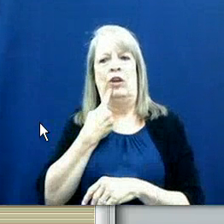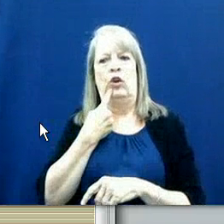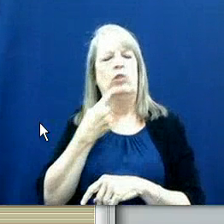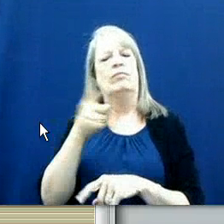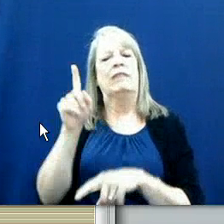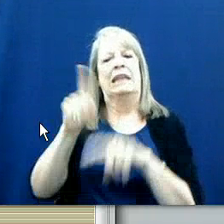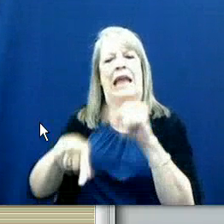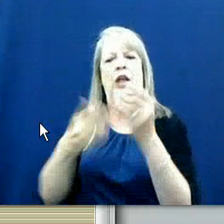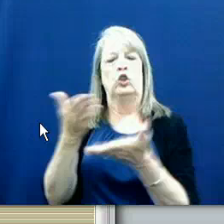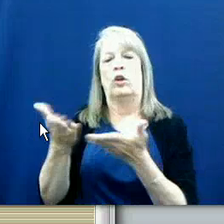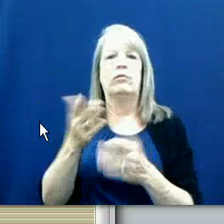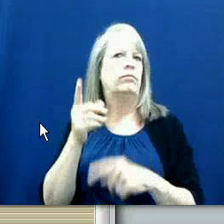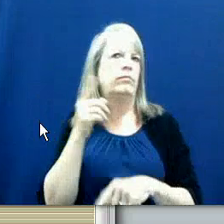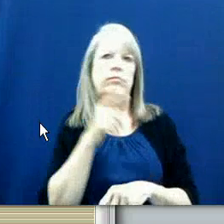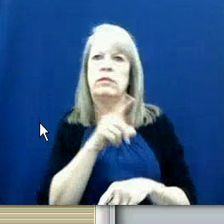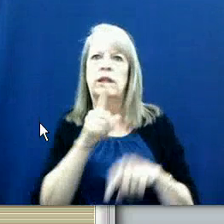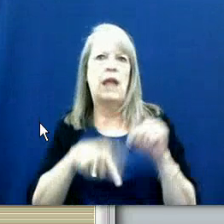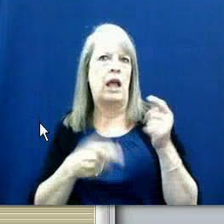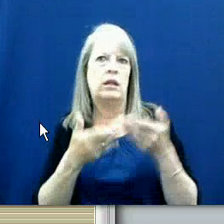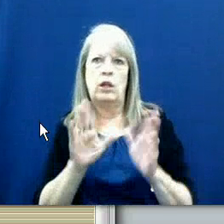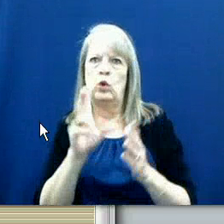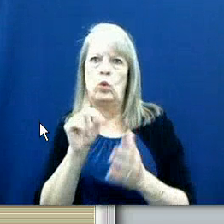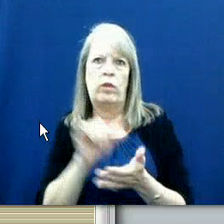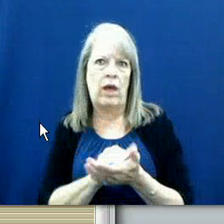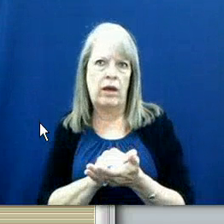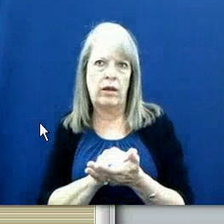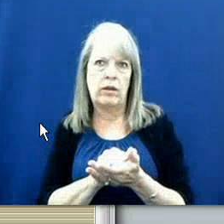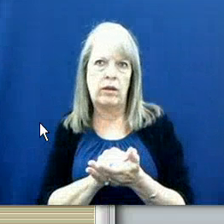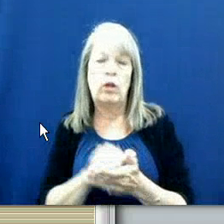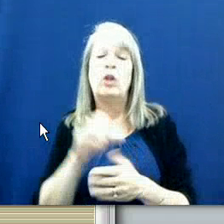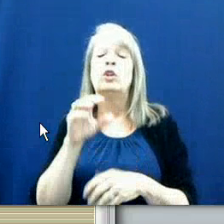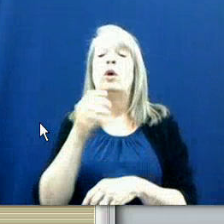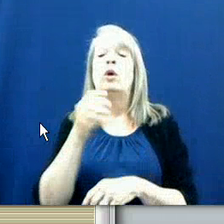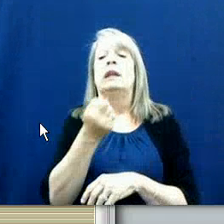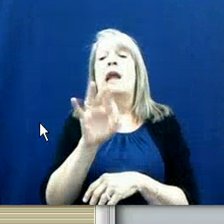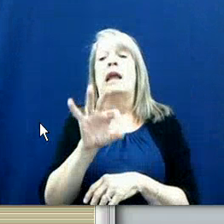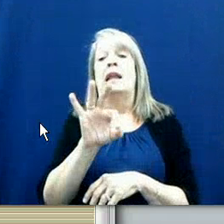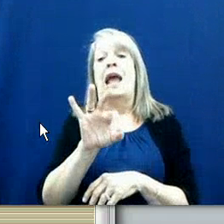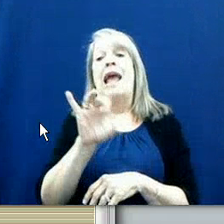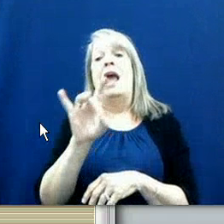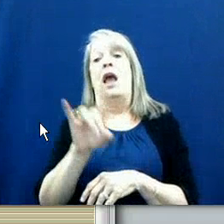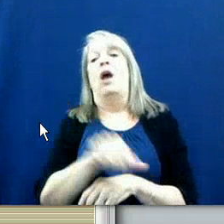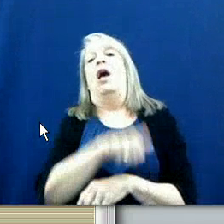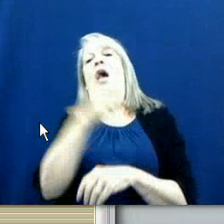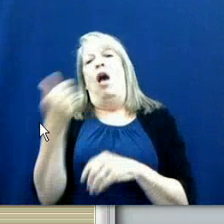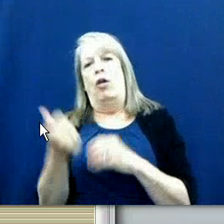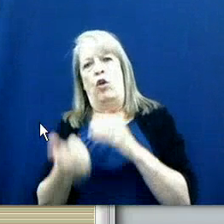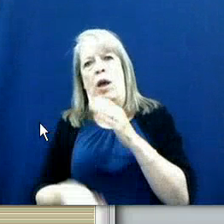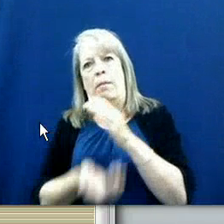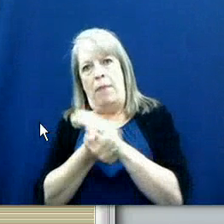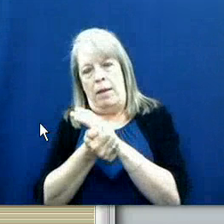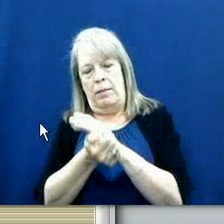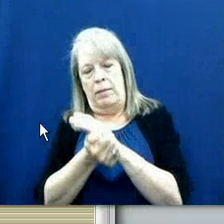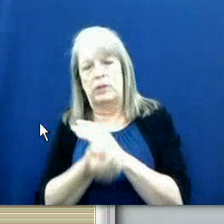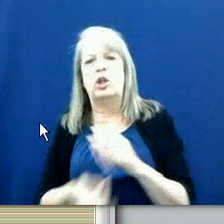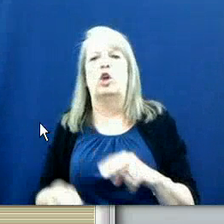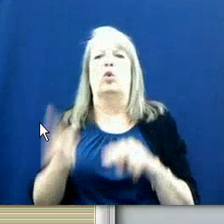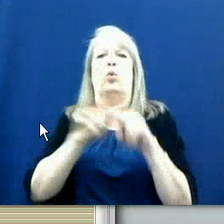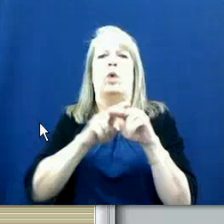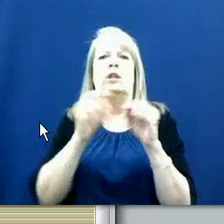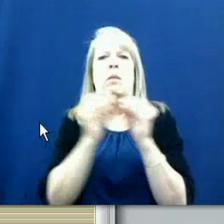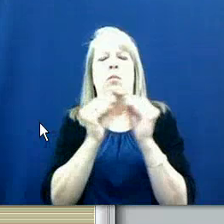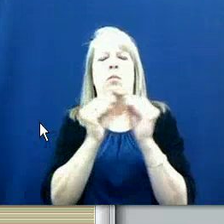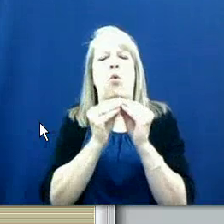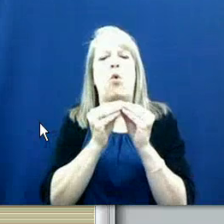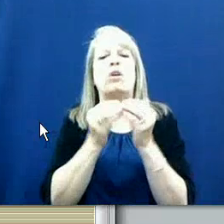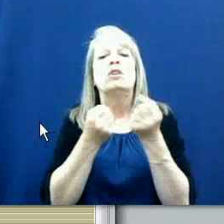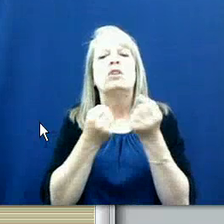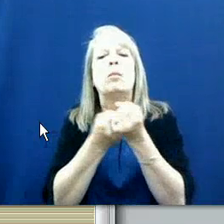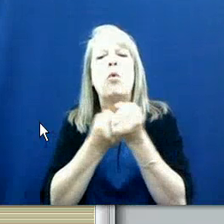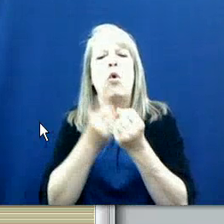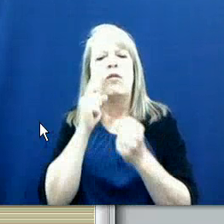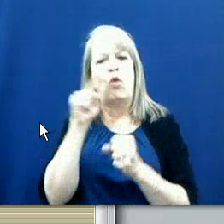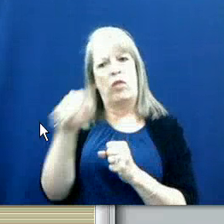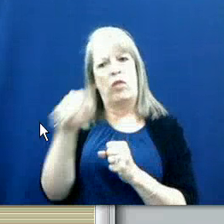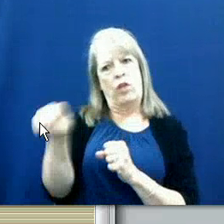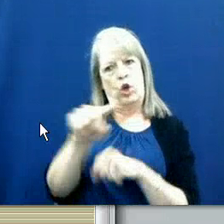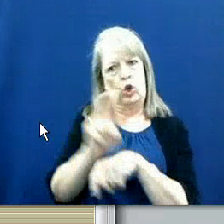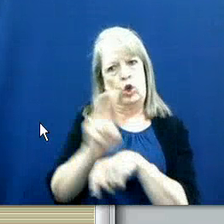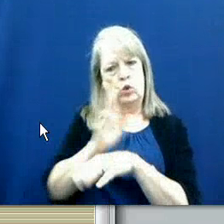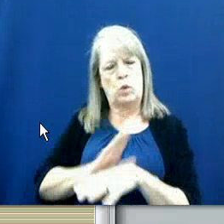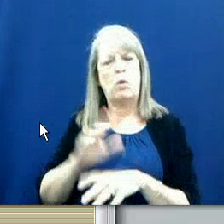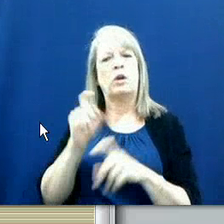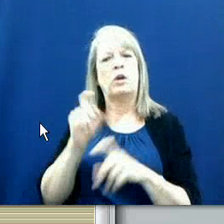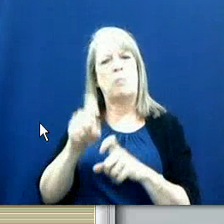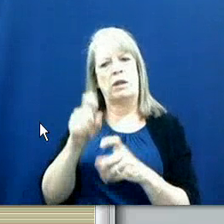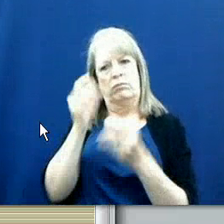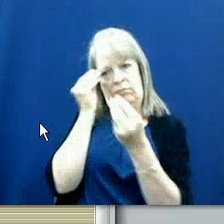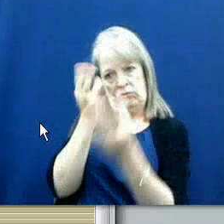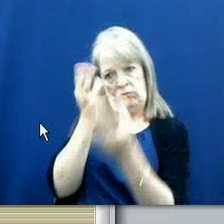significant. In 1998, another set of amendments increased supports for informed consumer choice in the